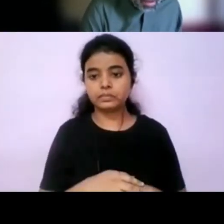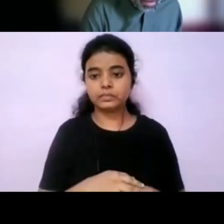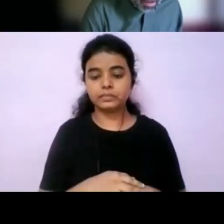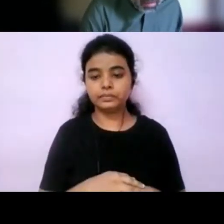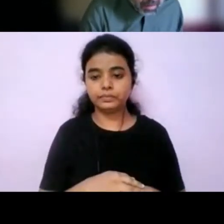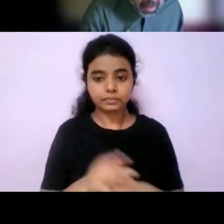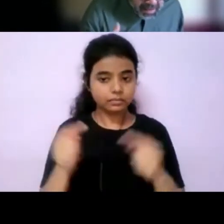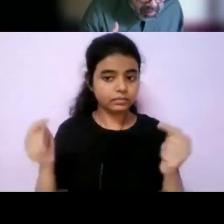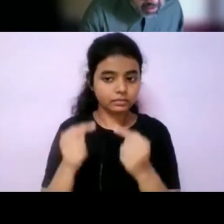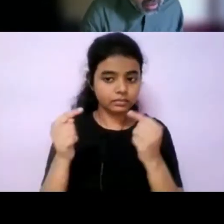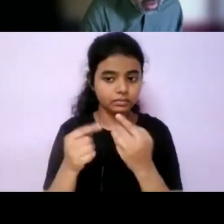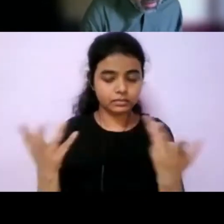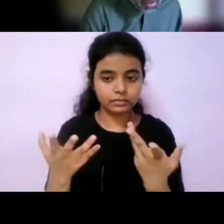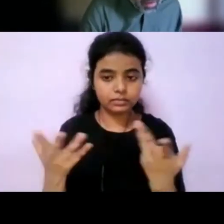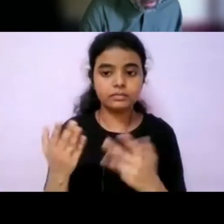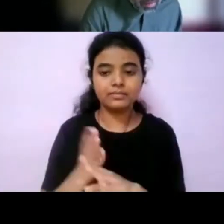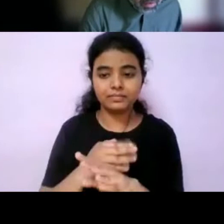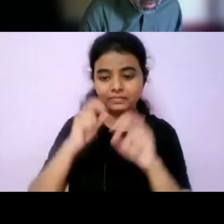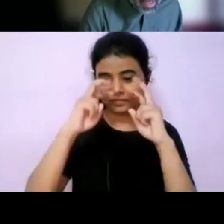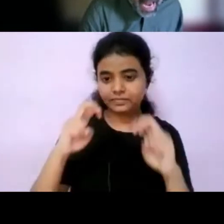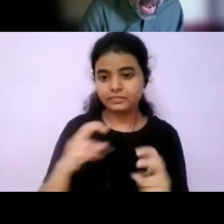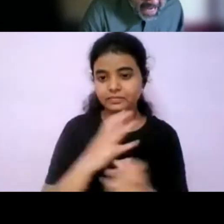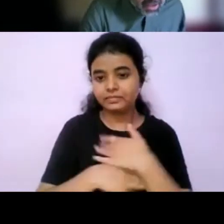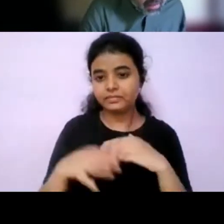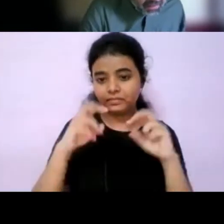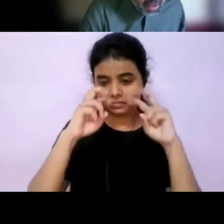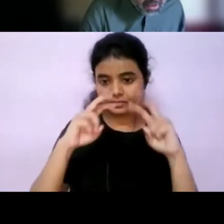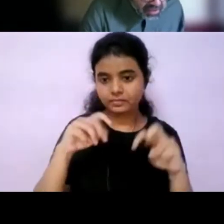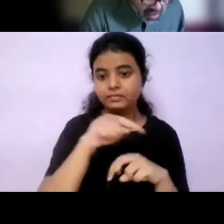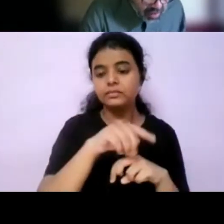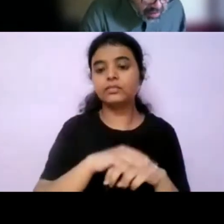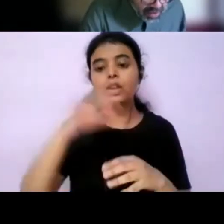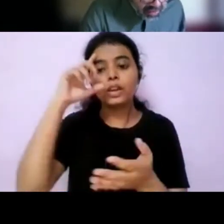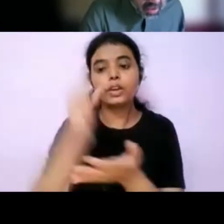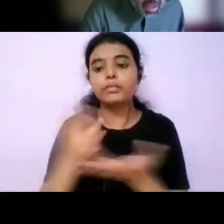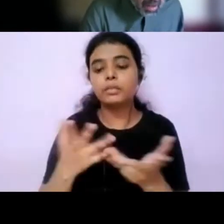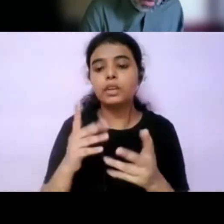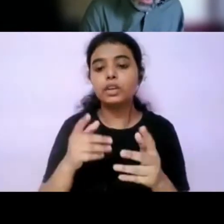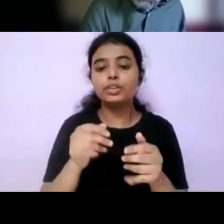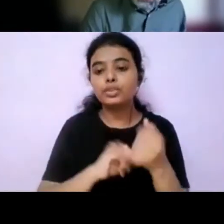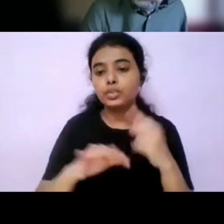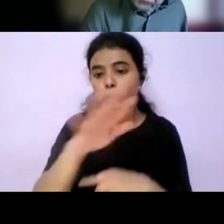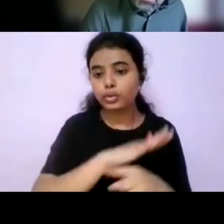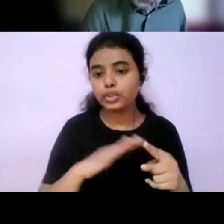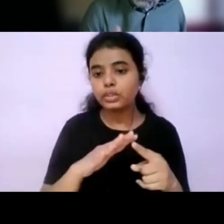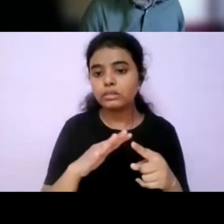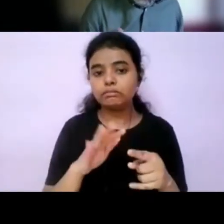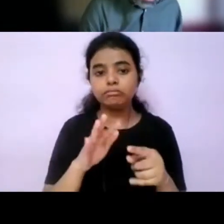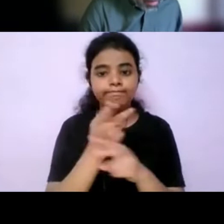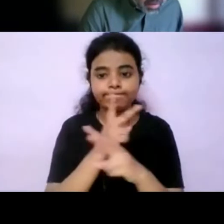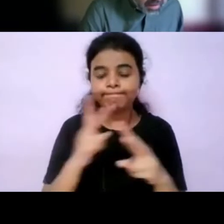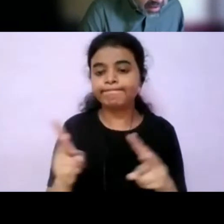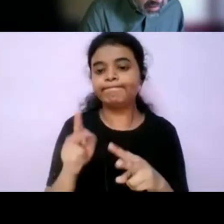that it was about that research and disability research had to confront social oppression at whatever level it occurred. It